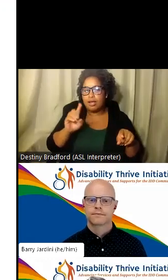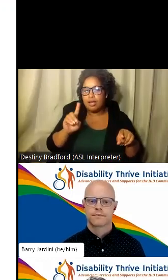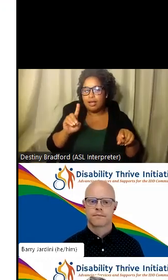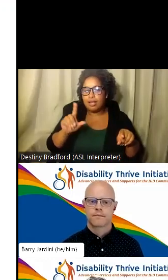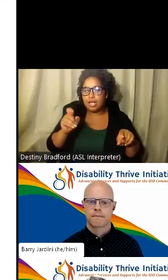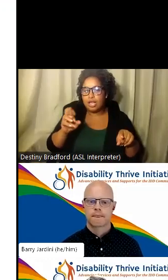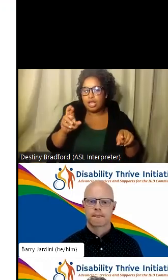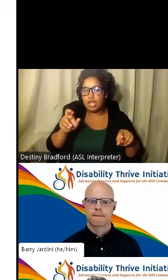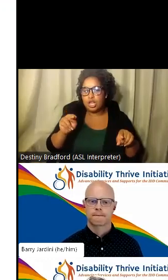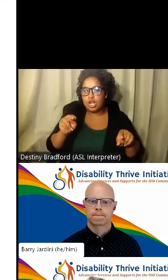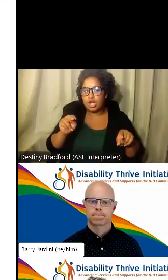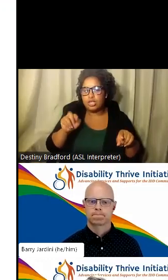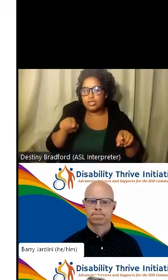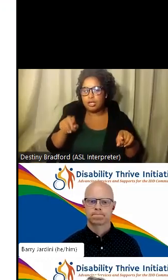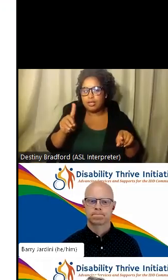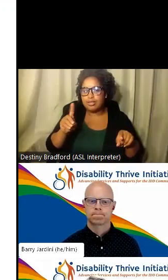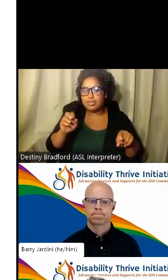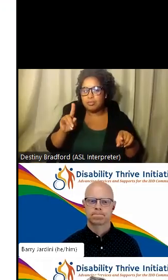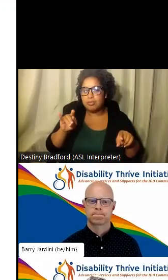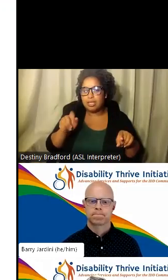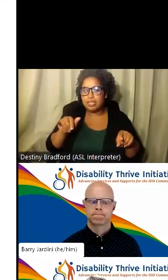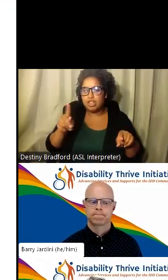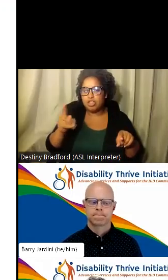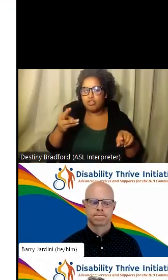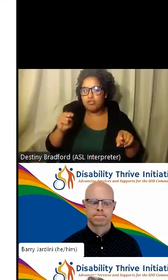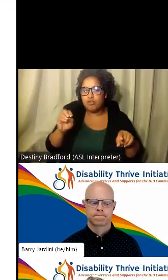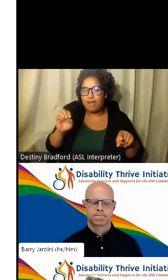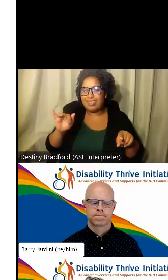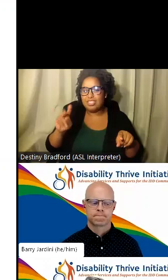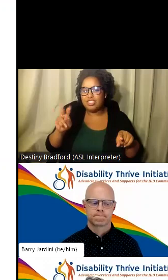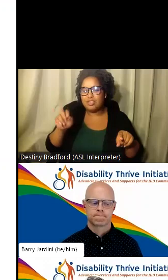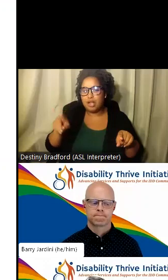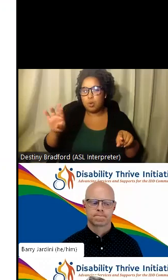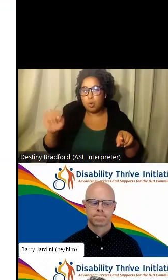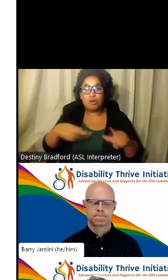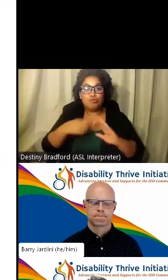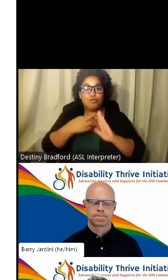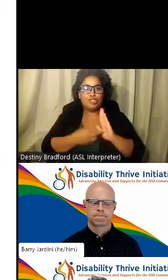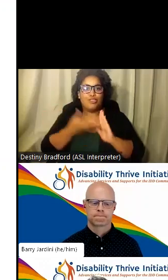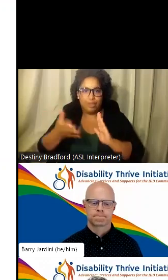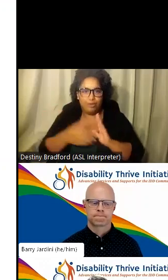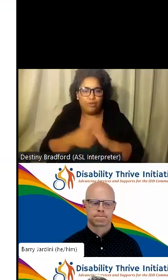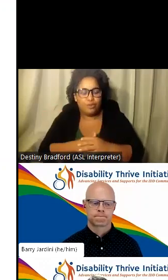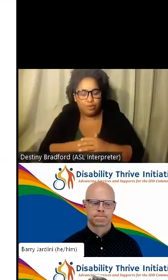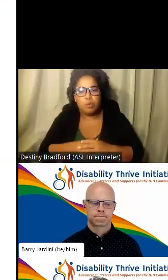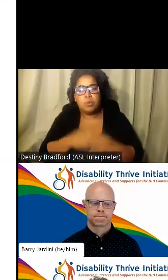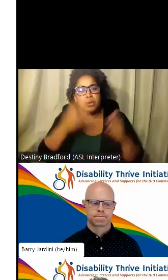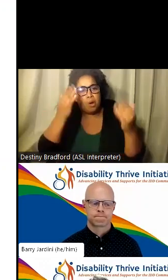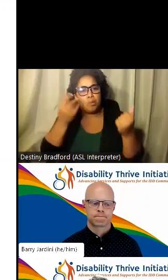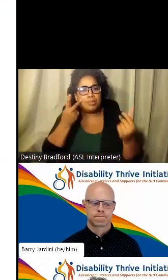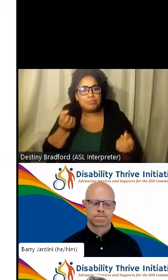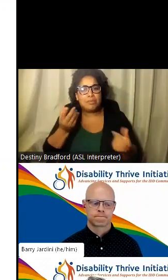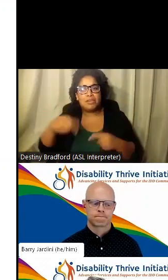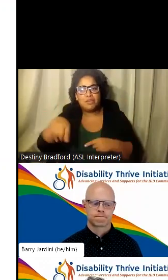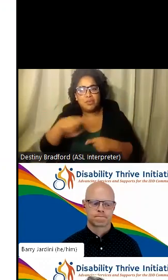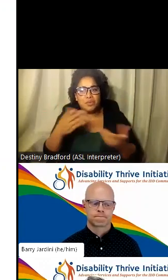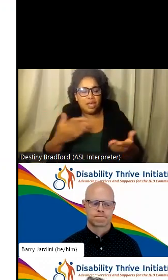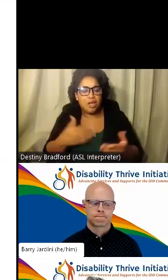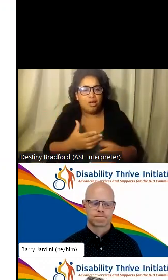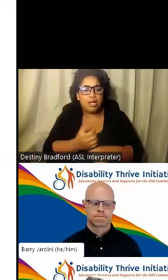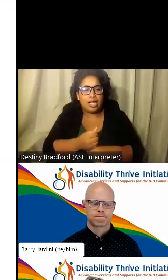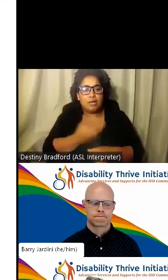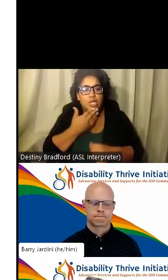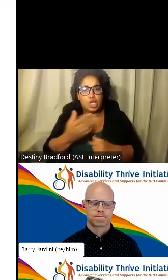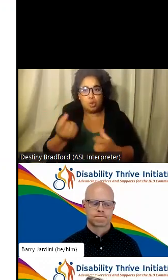and register right now. We hope to see many of you there and hope to get lots of really good questions answered, as well as just a